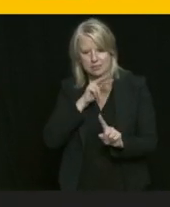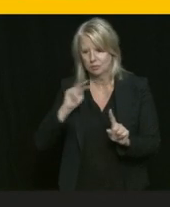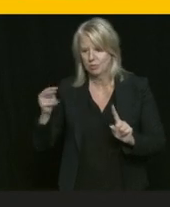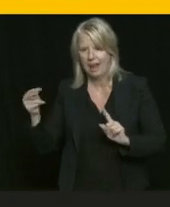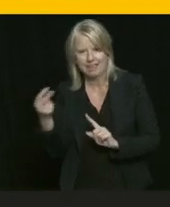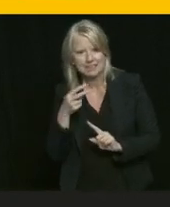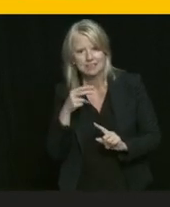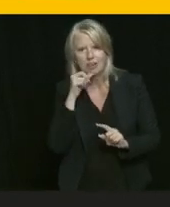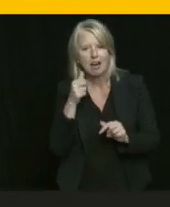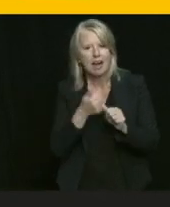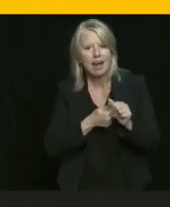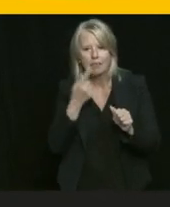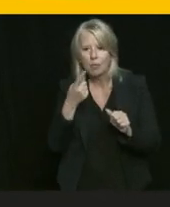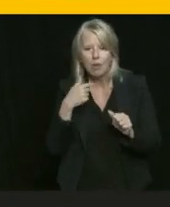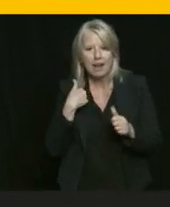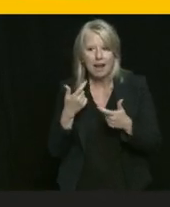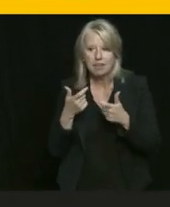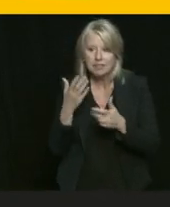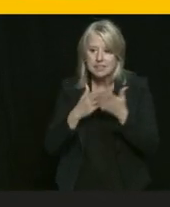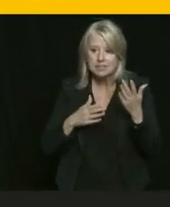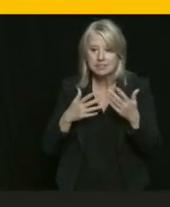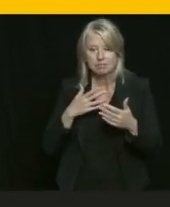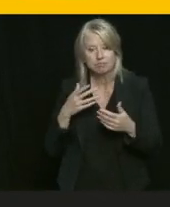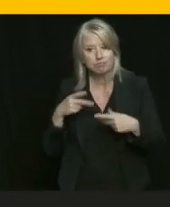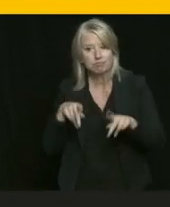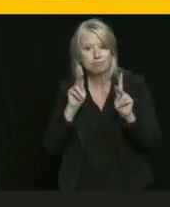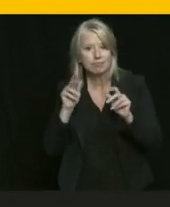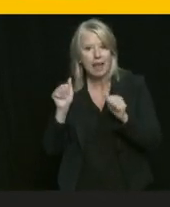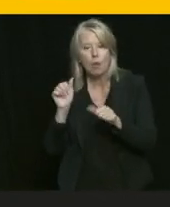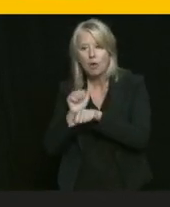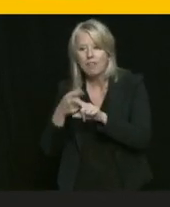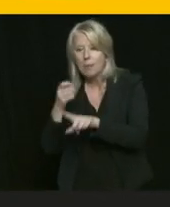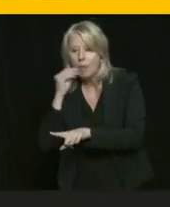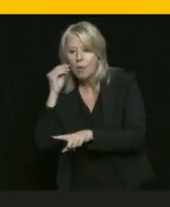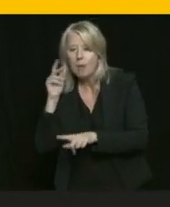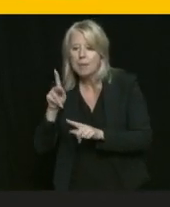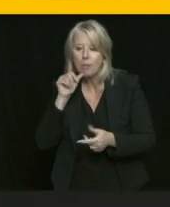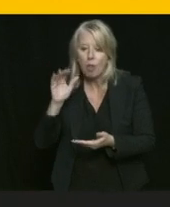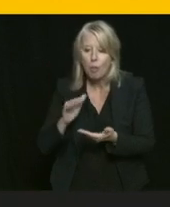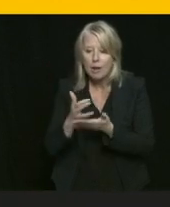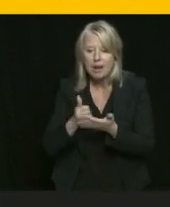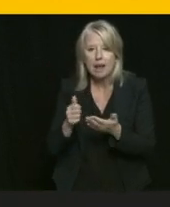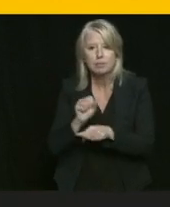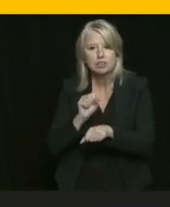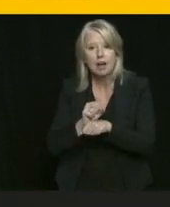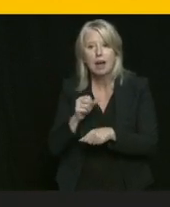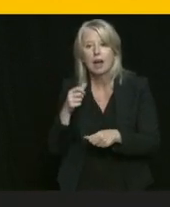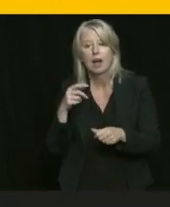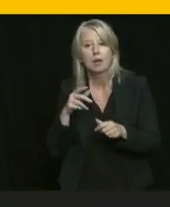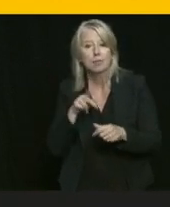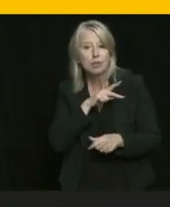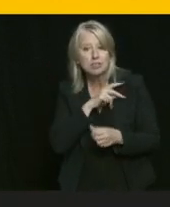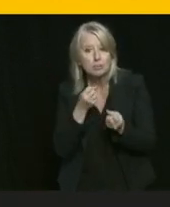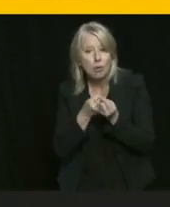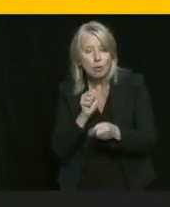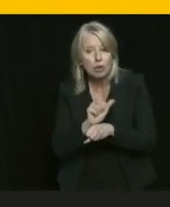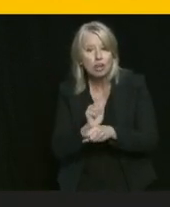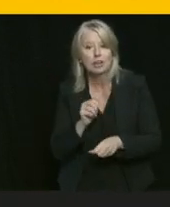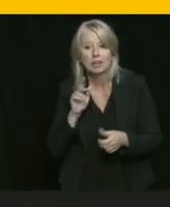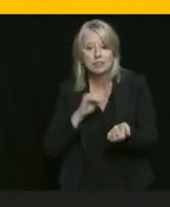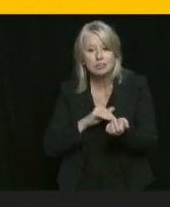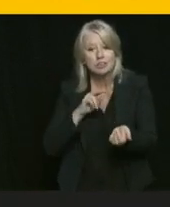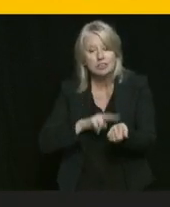Not everyone has the luxury of working from home, for example. And people in low-income jobs, personal support workers, some frontline workers, they have to take public transit.